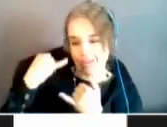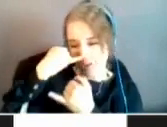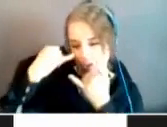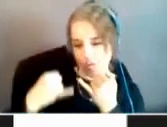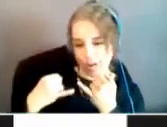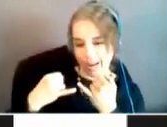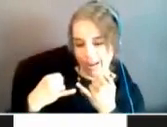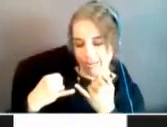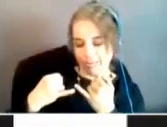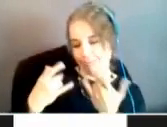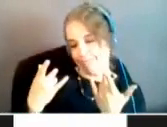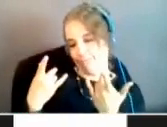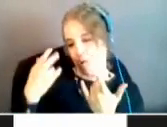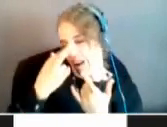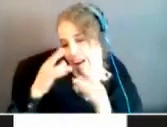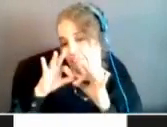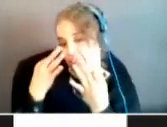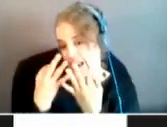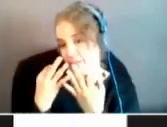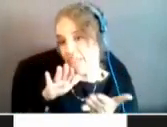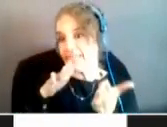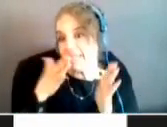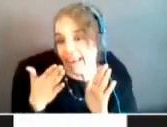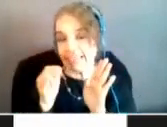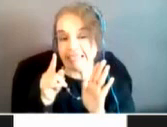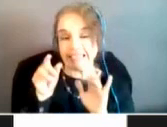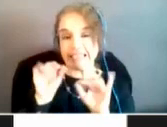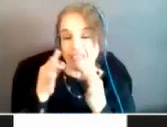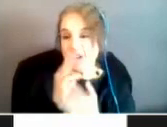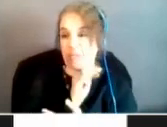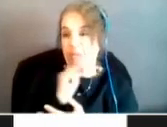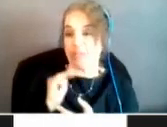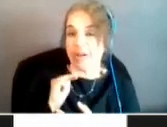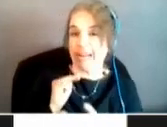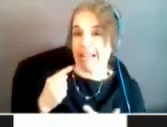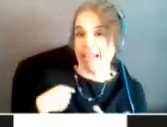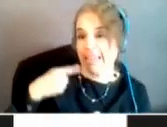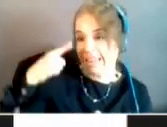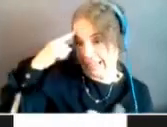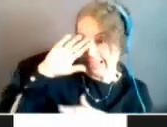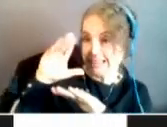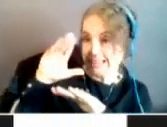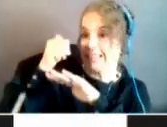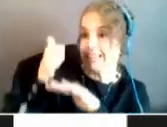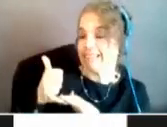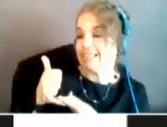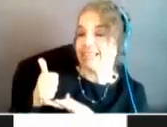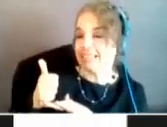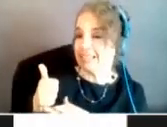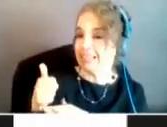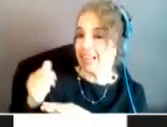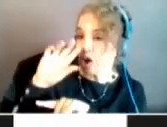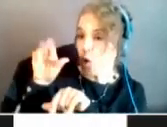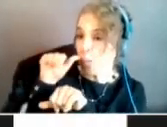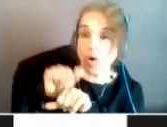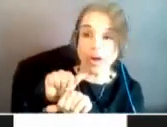of death. And I think as a family member, I think you could, you know, set up an appointment,